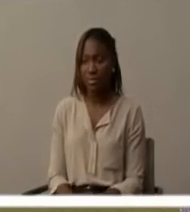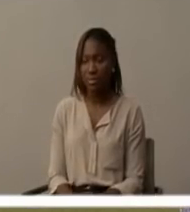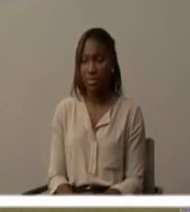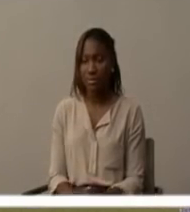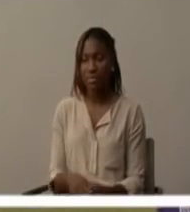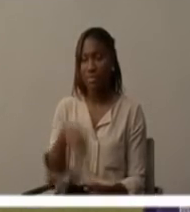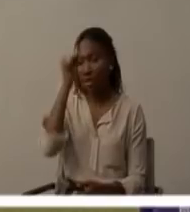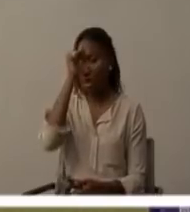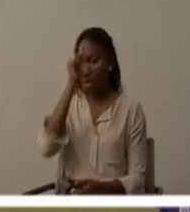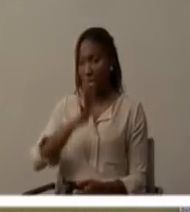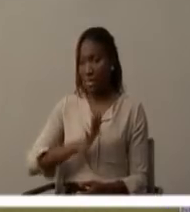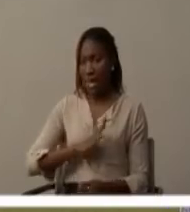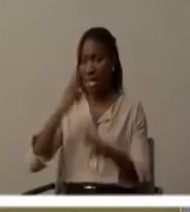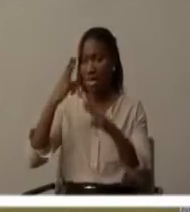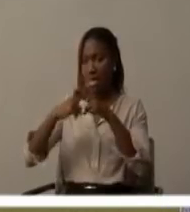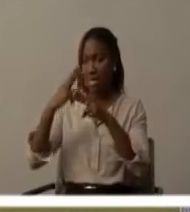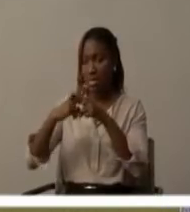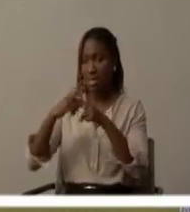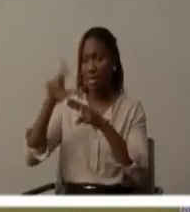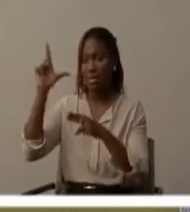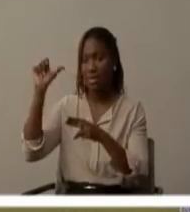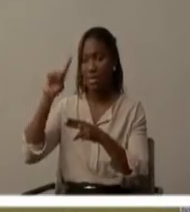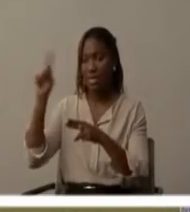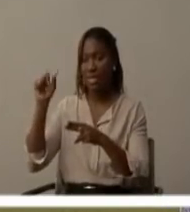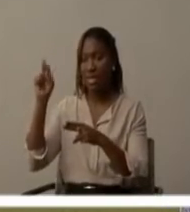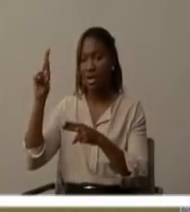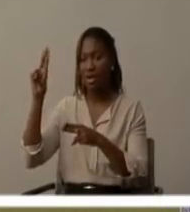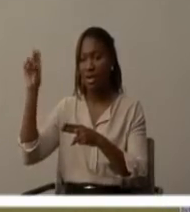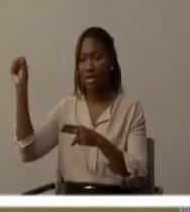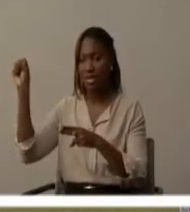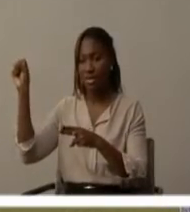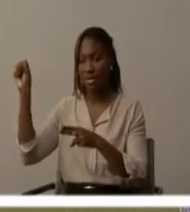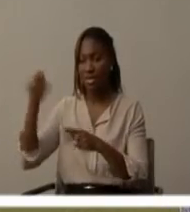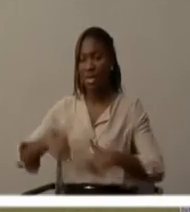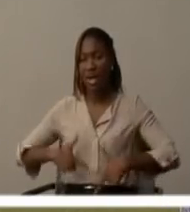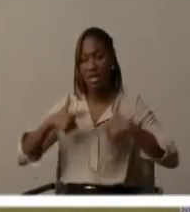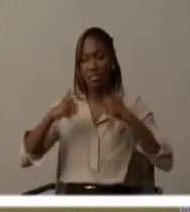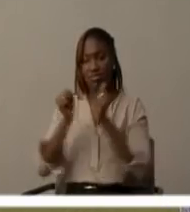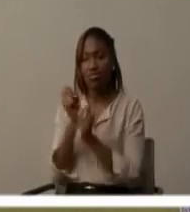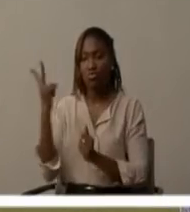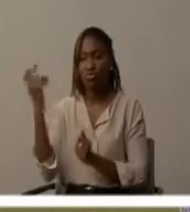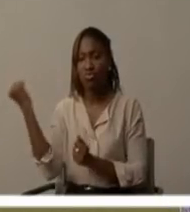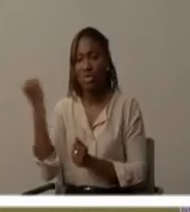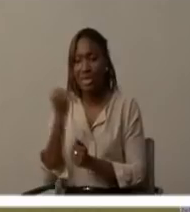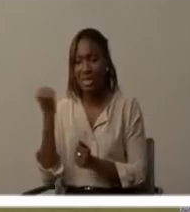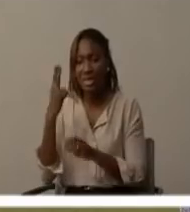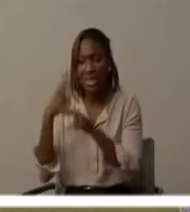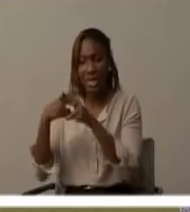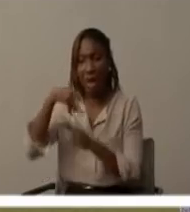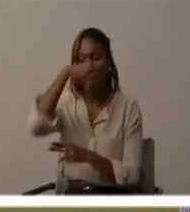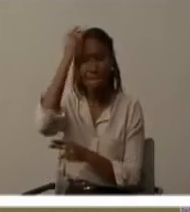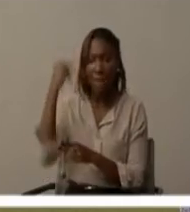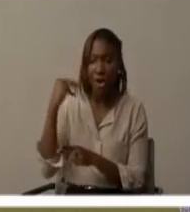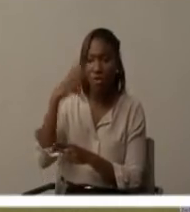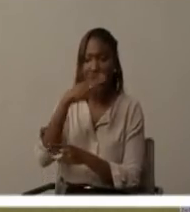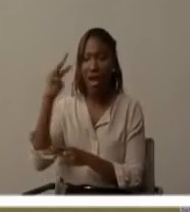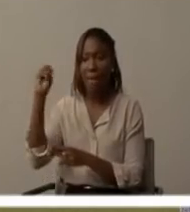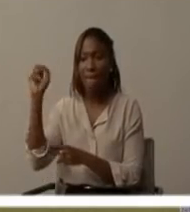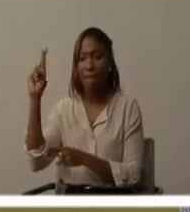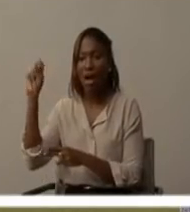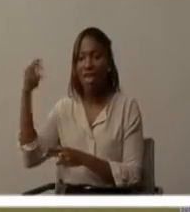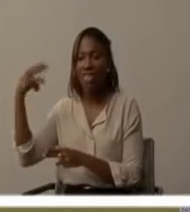you. There was a man named Lazarus who lived in the village of Bethany with his two sisters, Mary and Martha, and